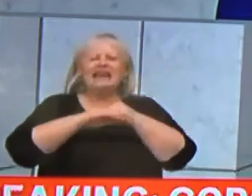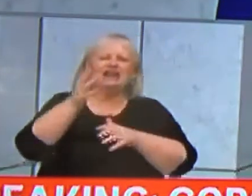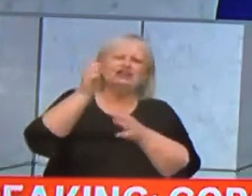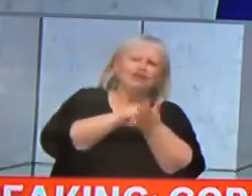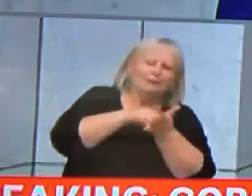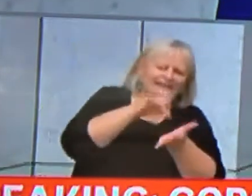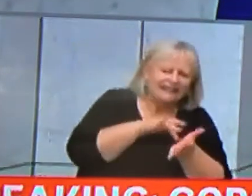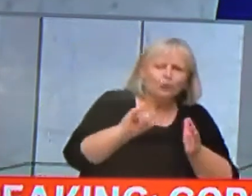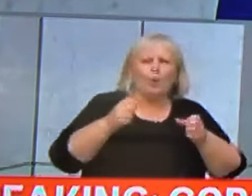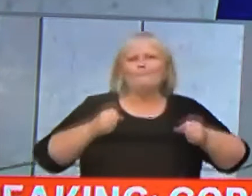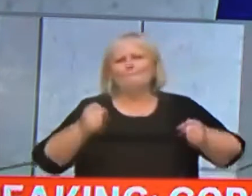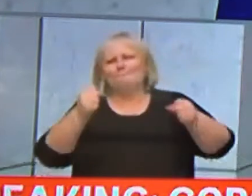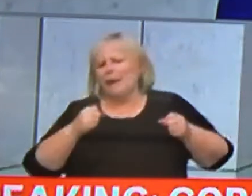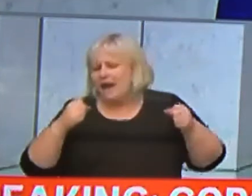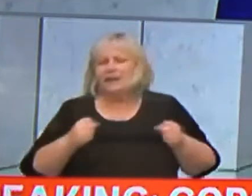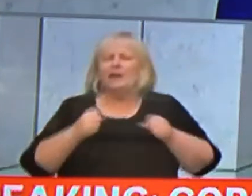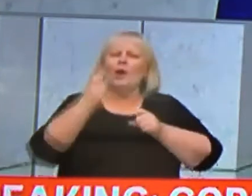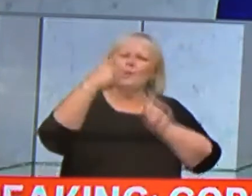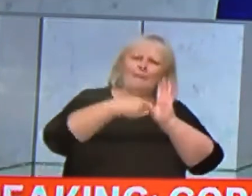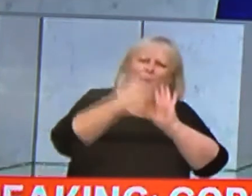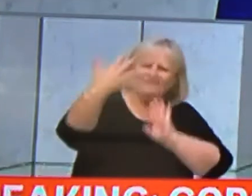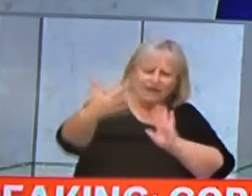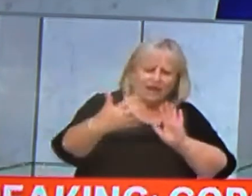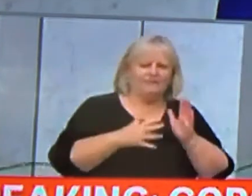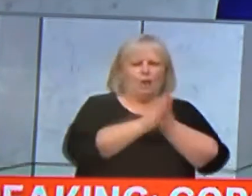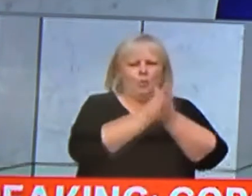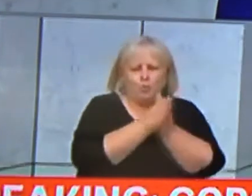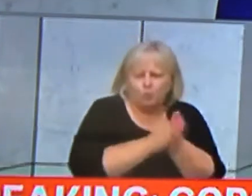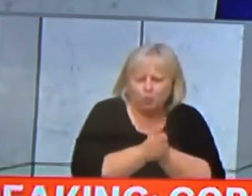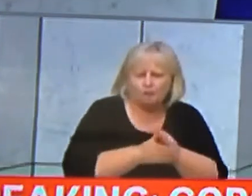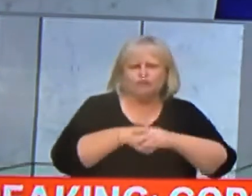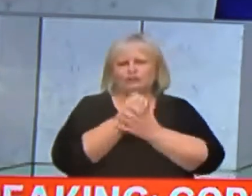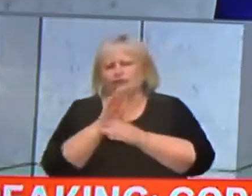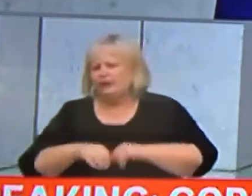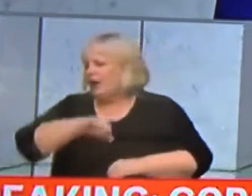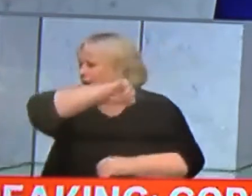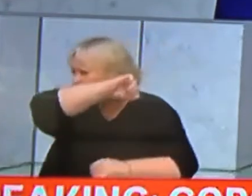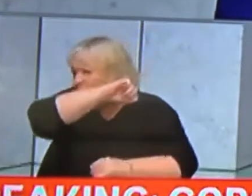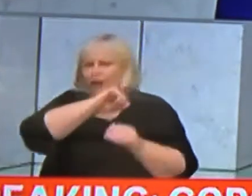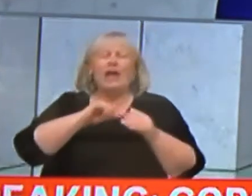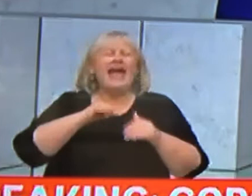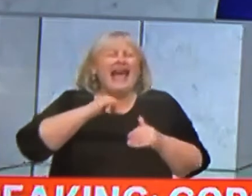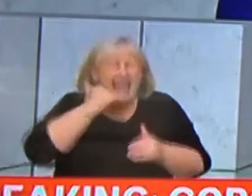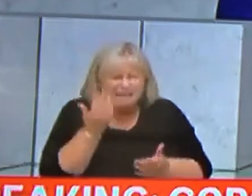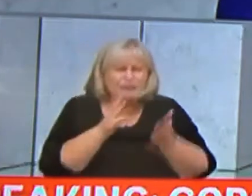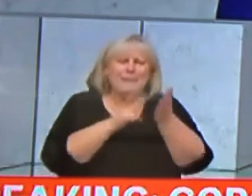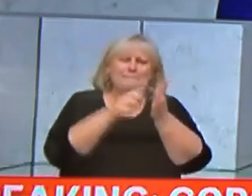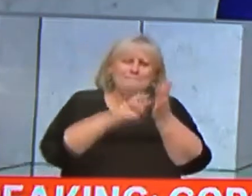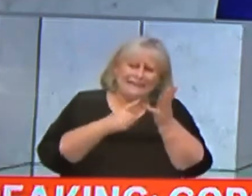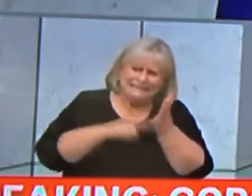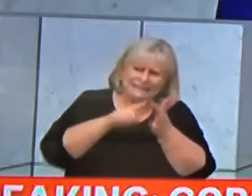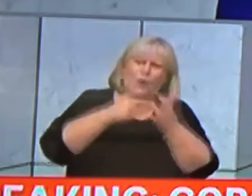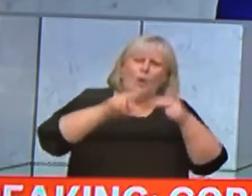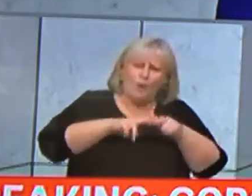a park. Practice social distancing, hand hygiene, cough etiquette every minute of the day. And as the Prime Minister